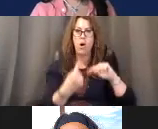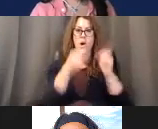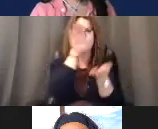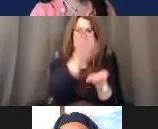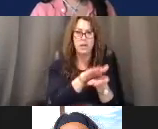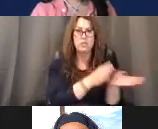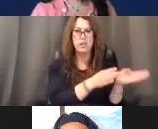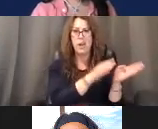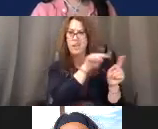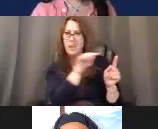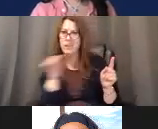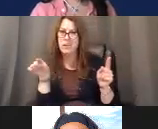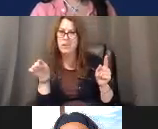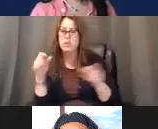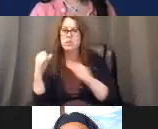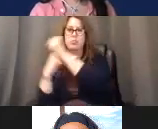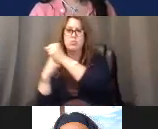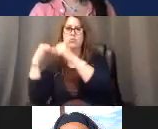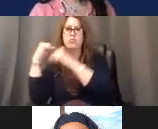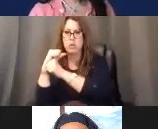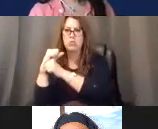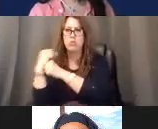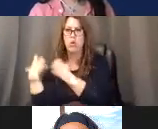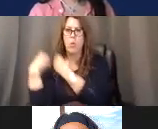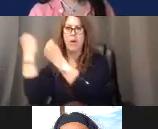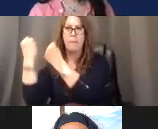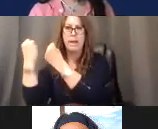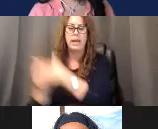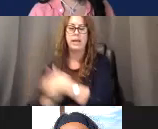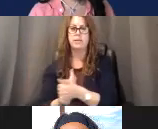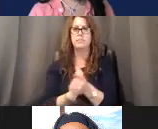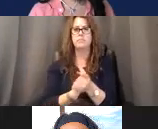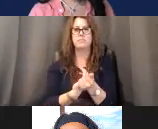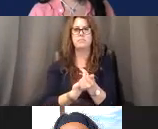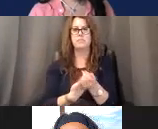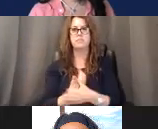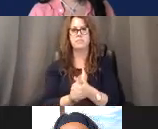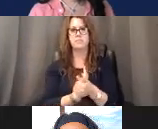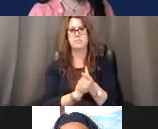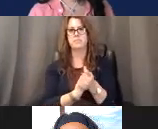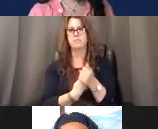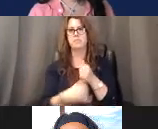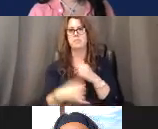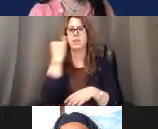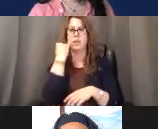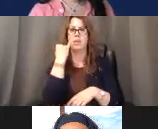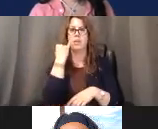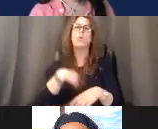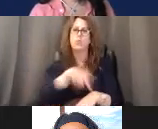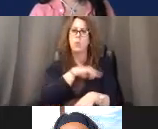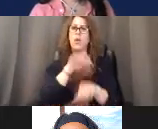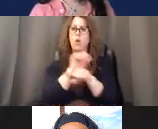where we're really trying to go is that our fundamental belief is that we work through the strategic piece of this. We work